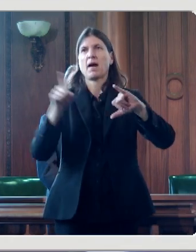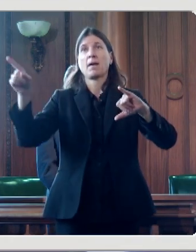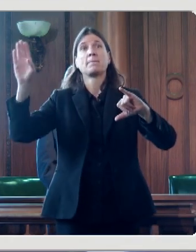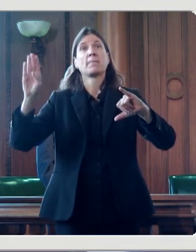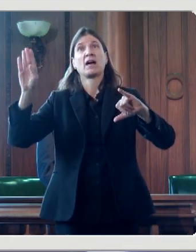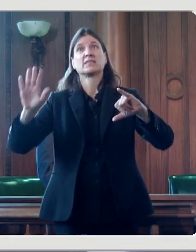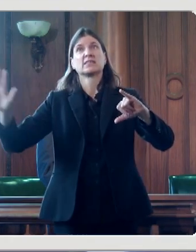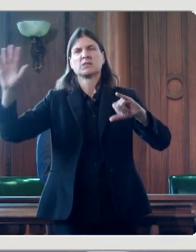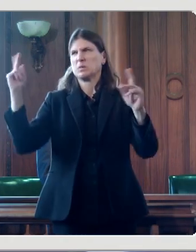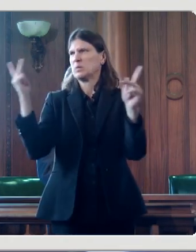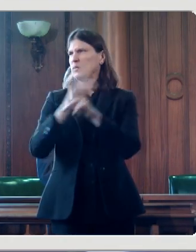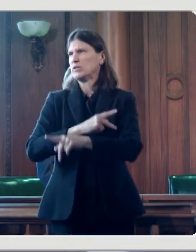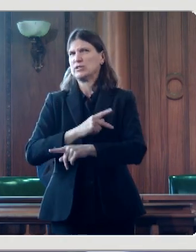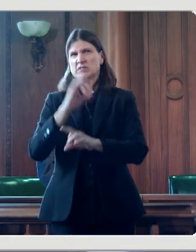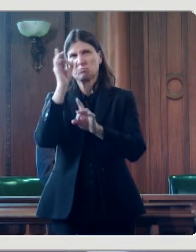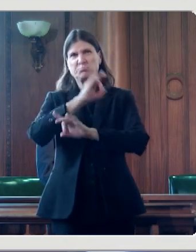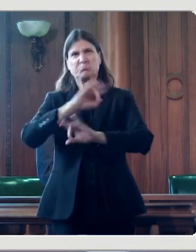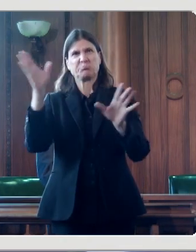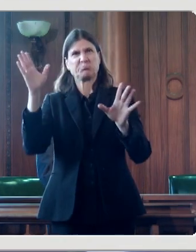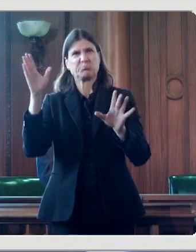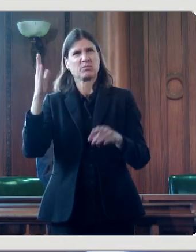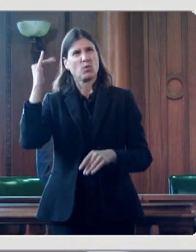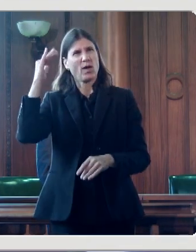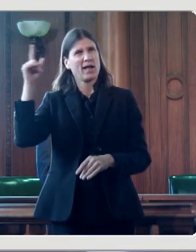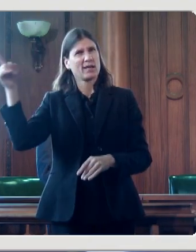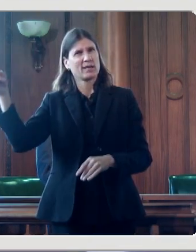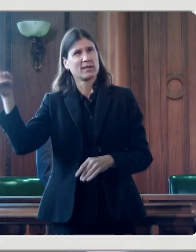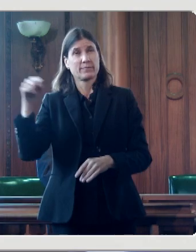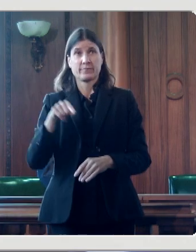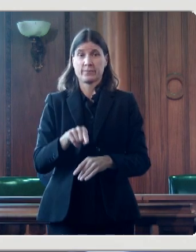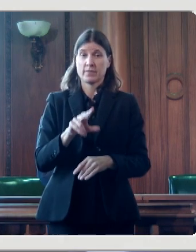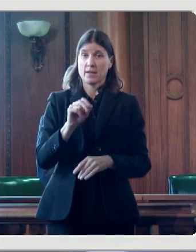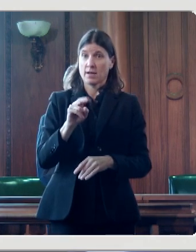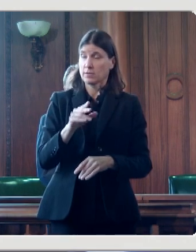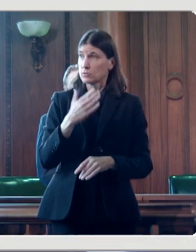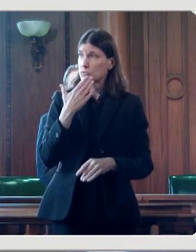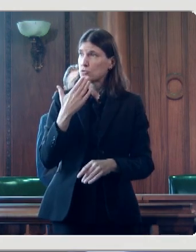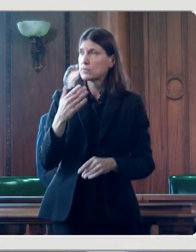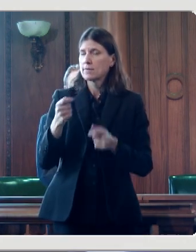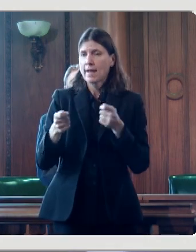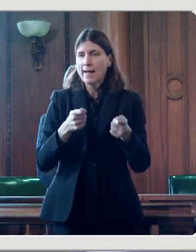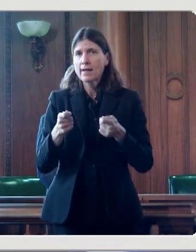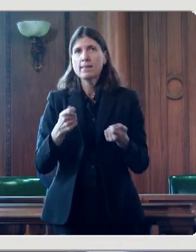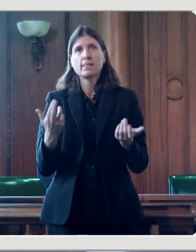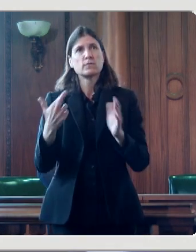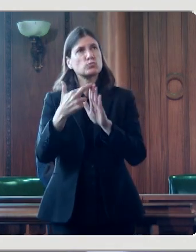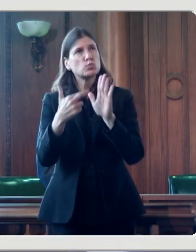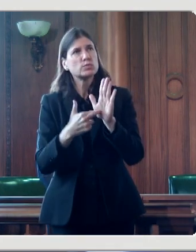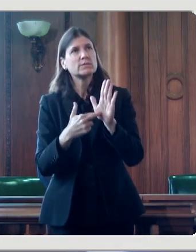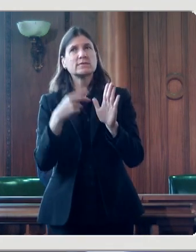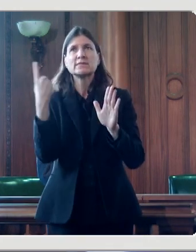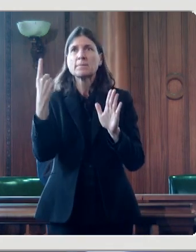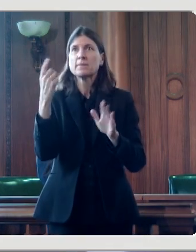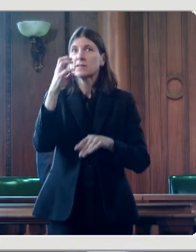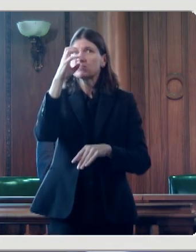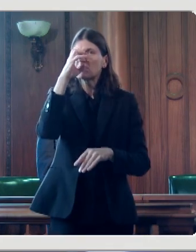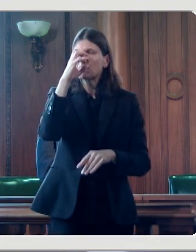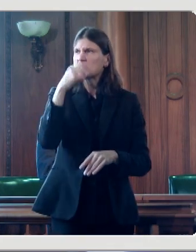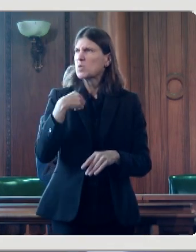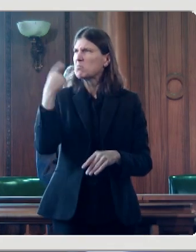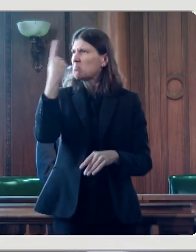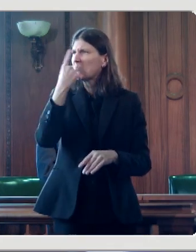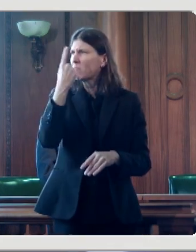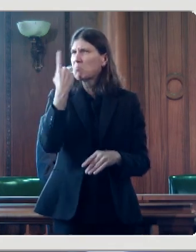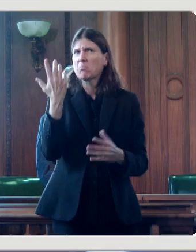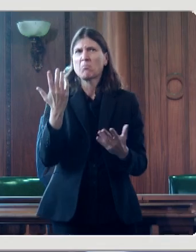of this process and some of this situation with therapists, it does seem like Connecticut's been holding out better now, certainly in comparison to spring, when it's